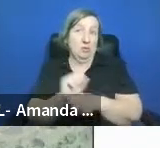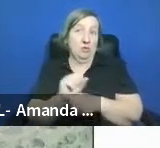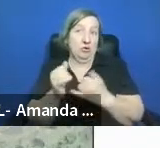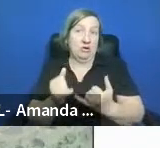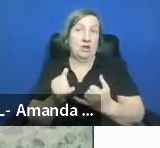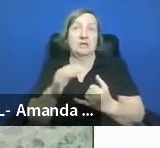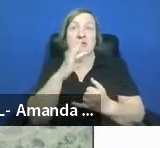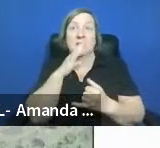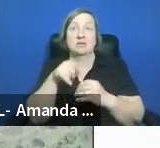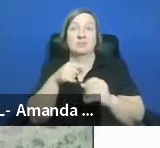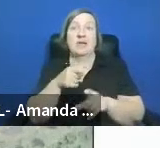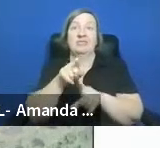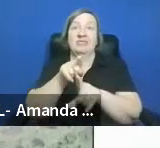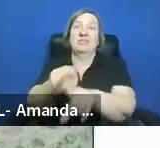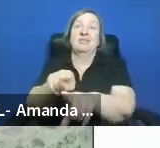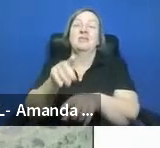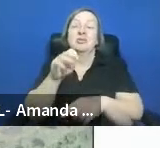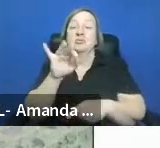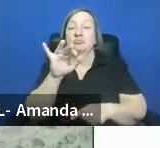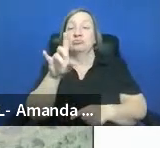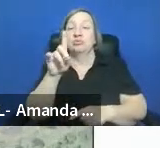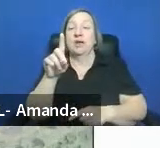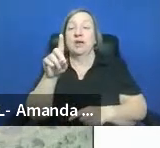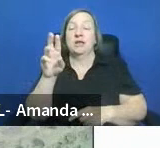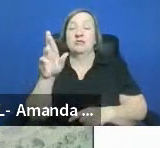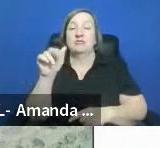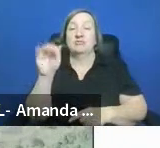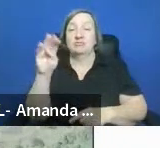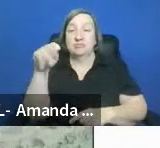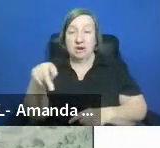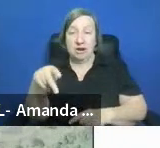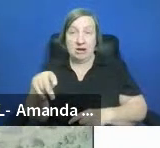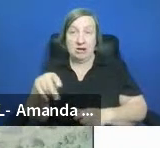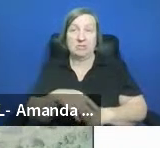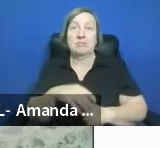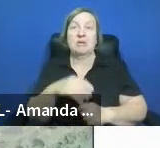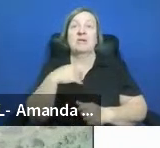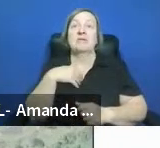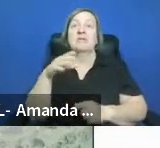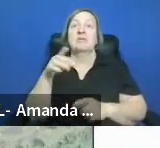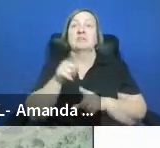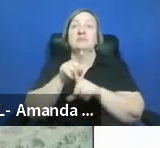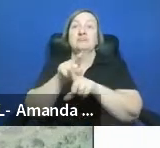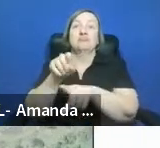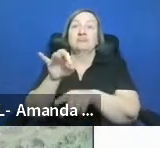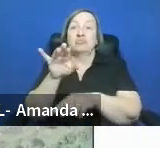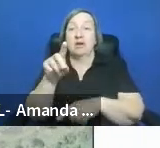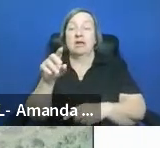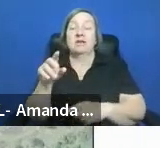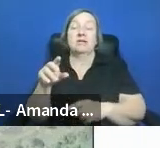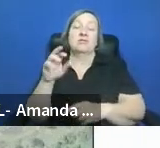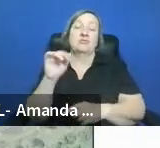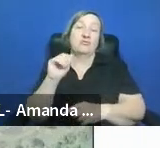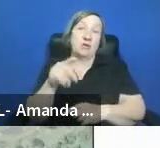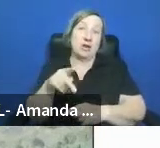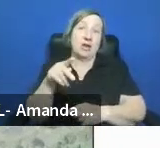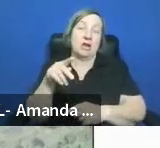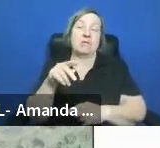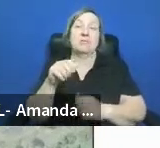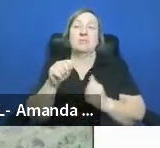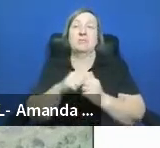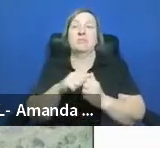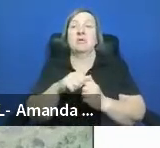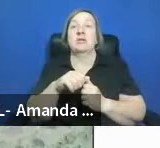the braided ramp. This has a braided ramp addition for southbound I-5, braiding with the